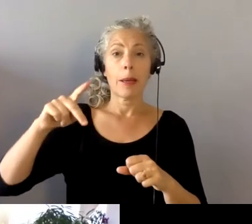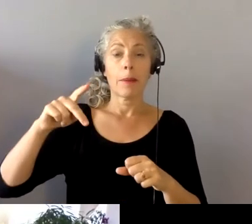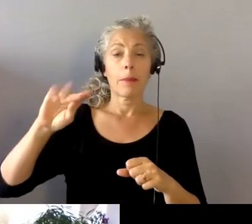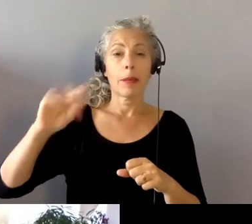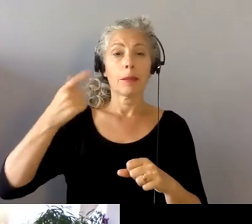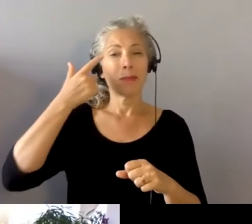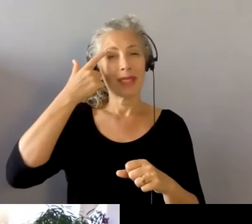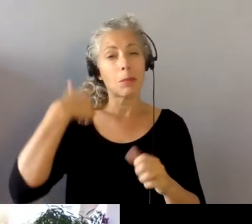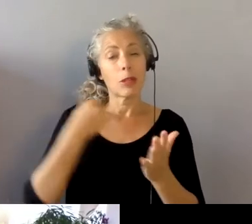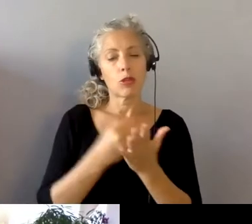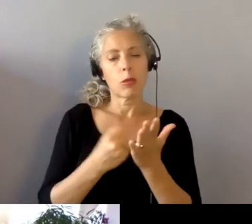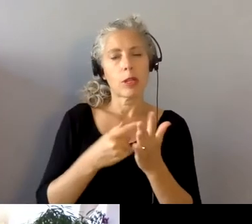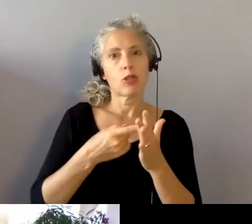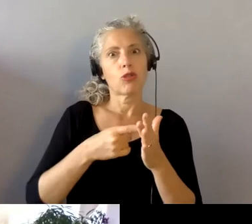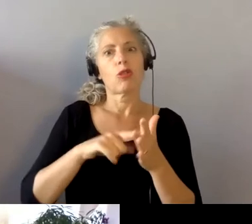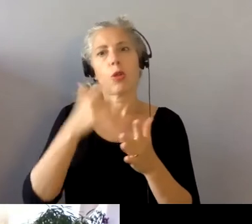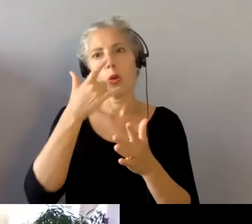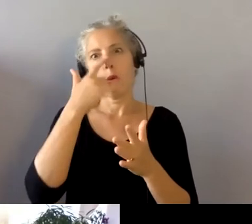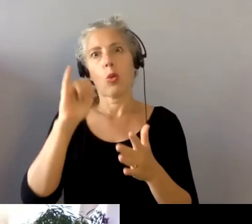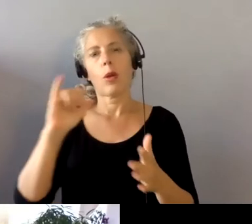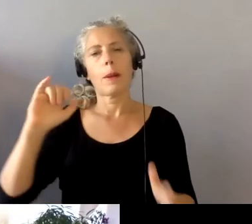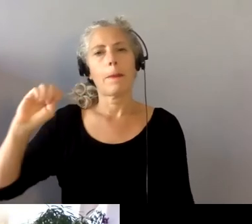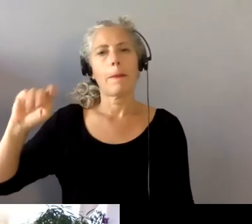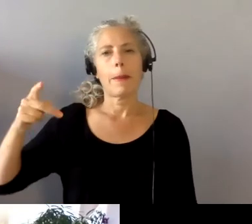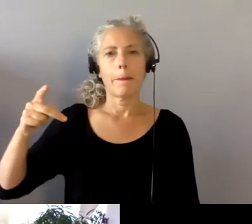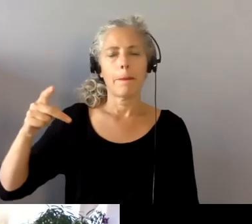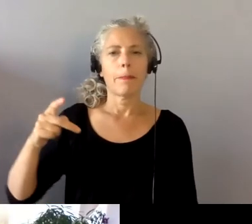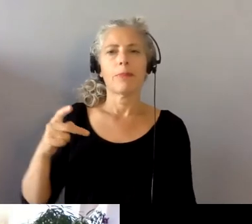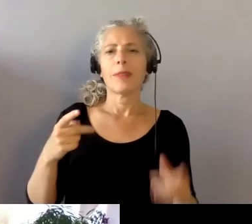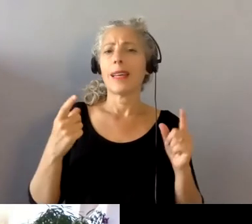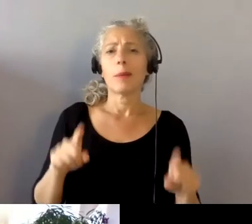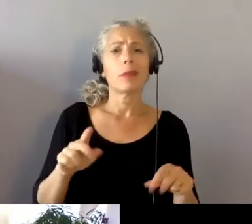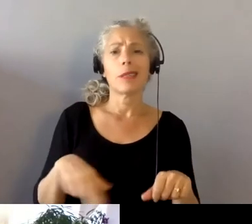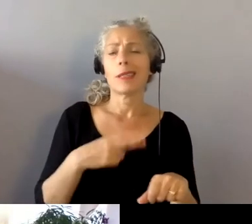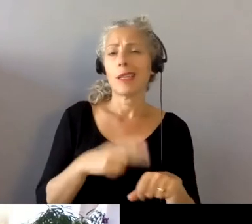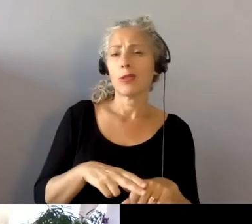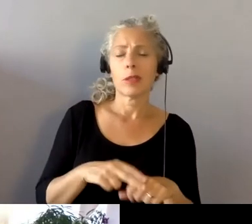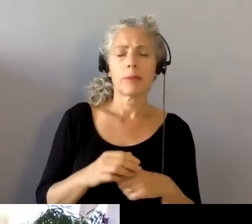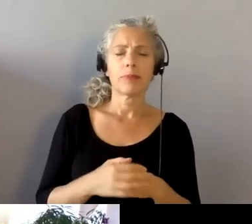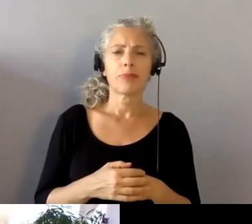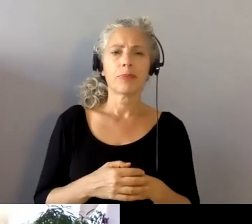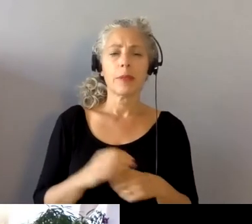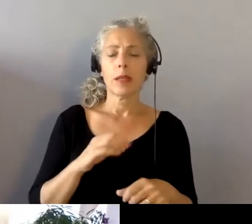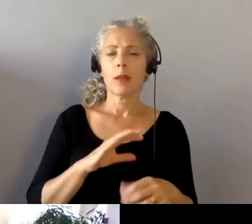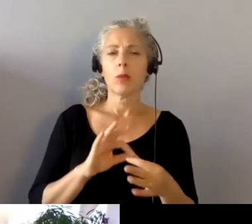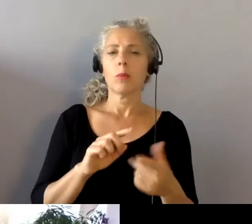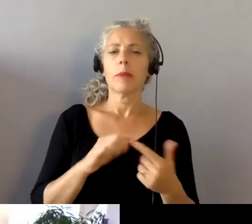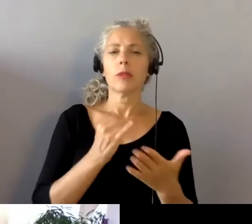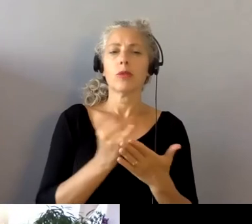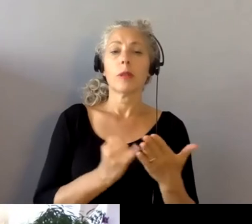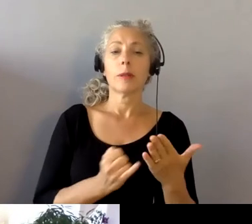look like maps. I mean, it kind of came out of what happened naturally in the drawings or intuitively in the drawings. But I think